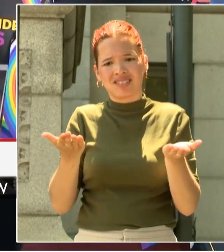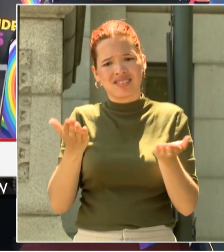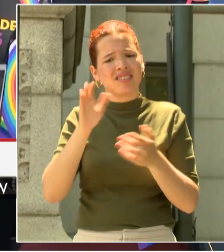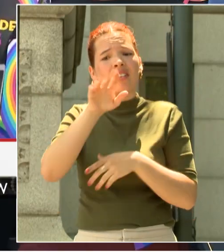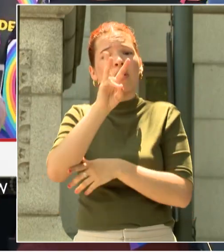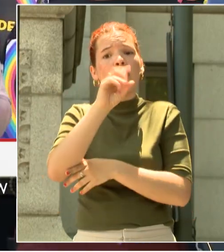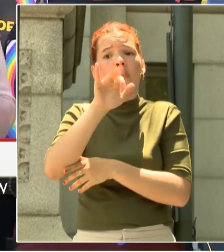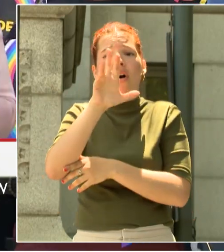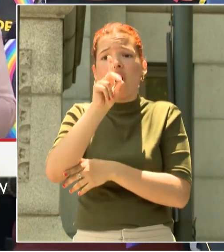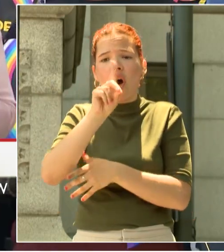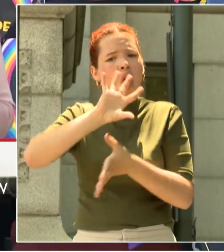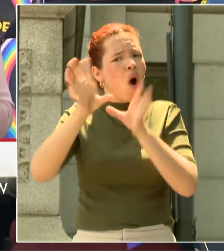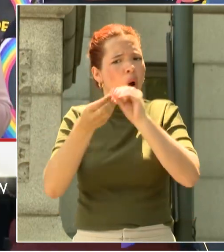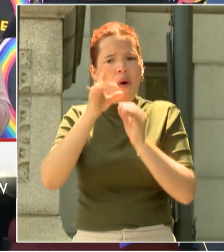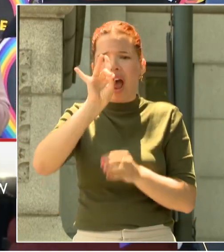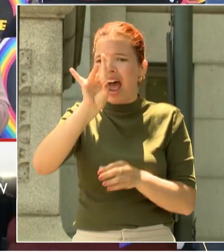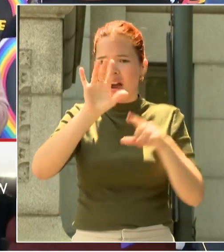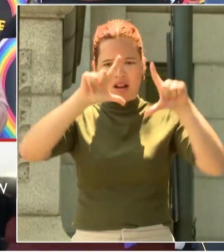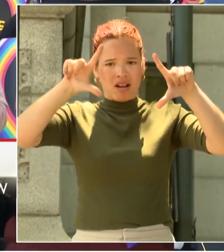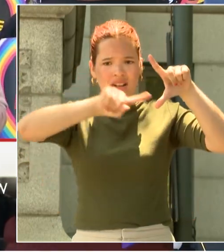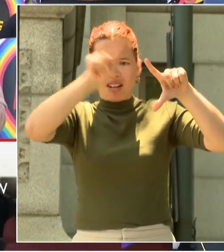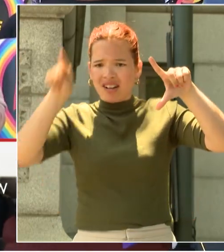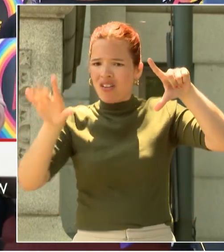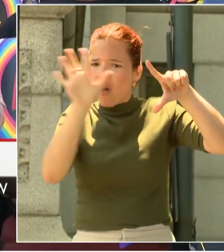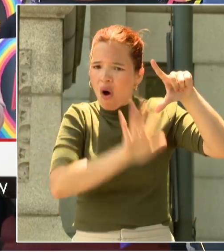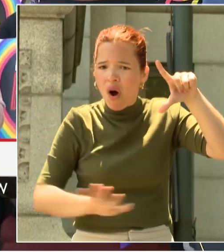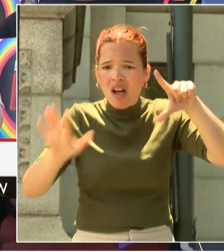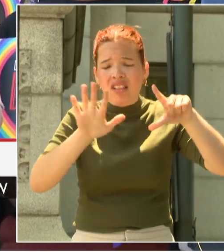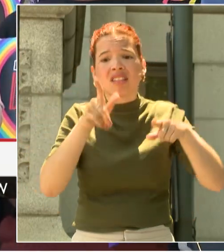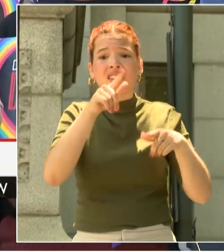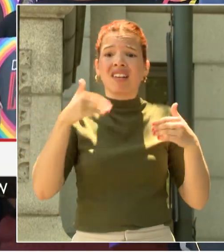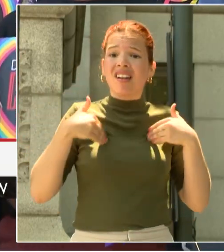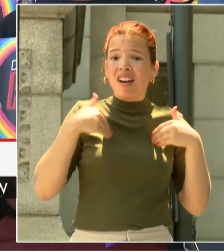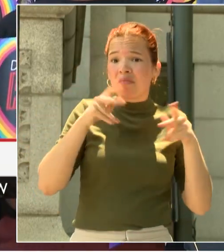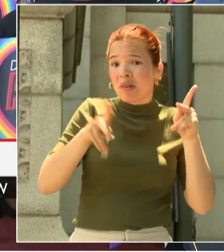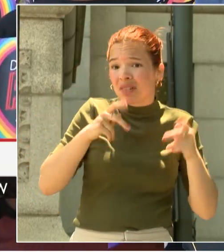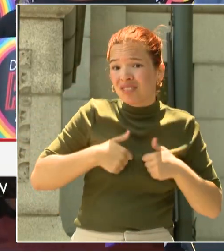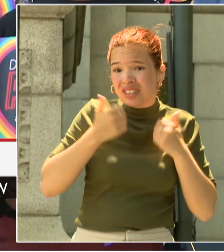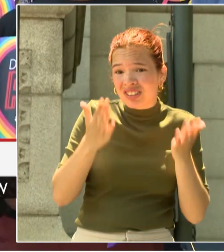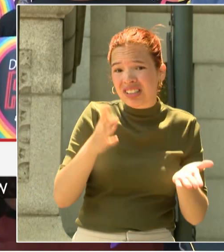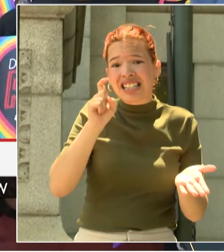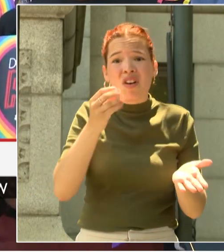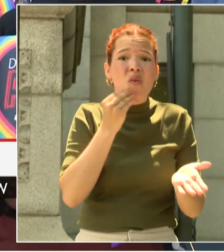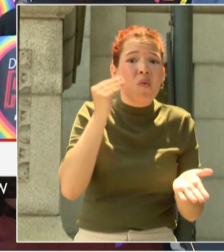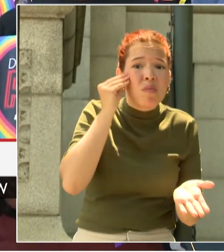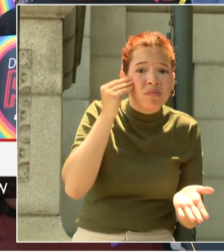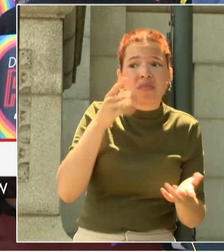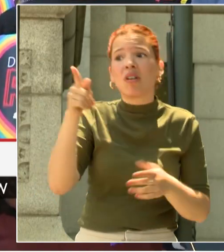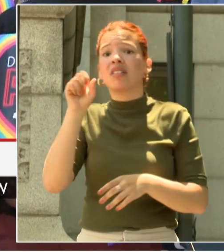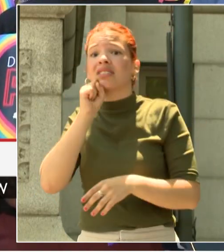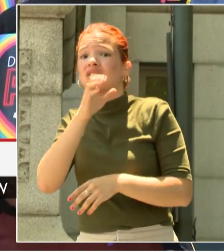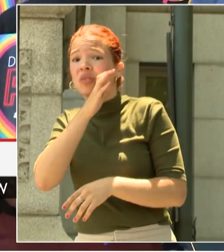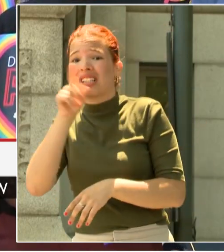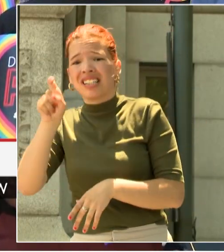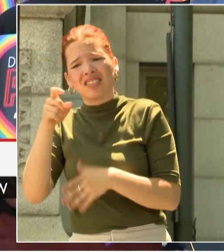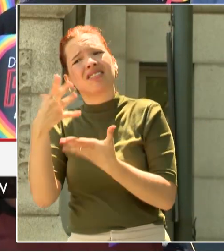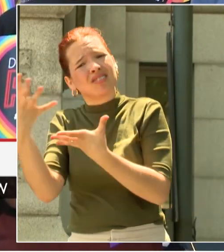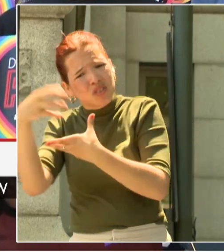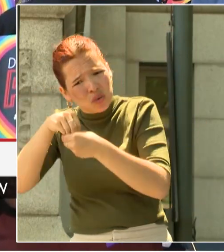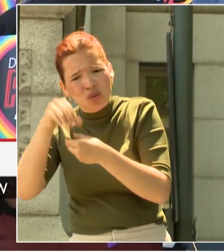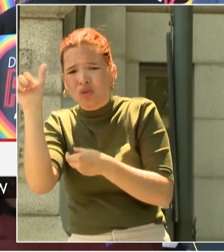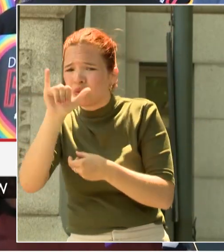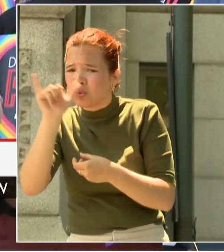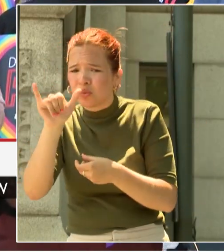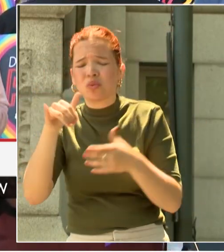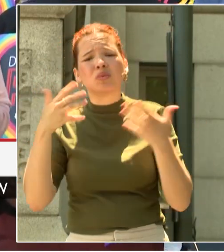everybody, whether you're a young person who needs a home or you're a senior who wants inclusive housing. So